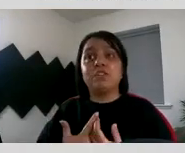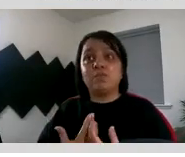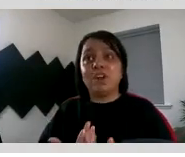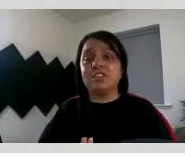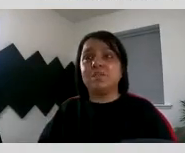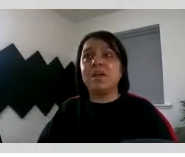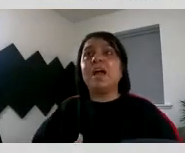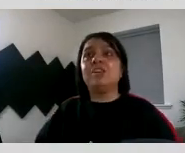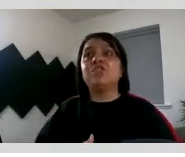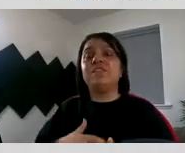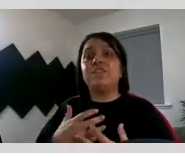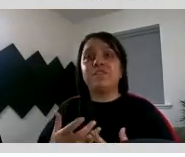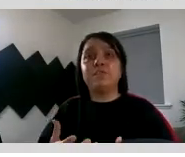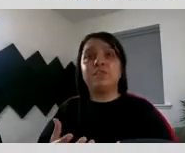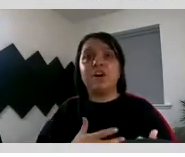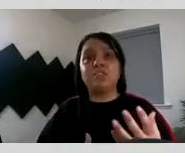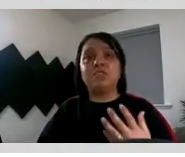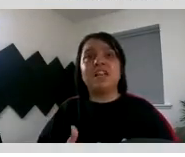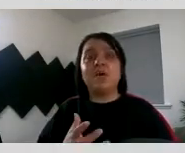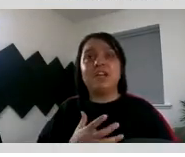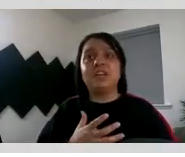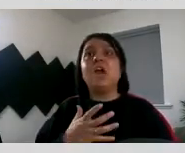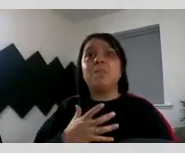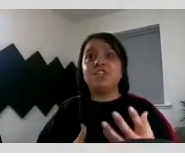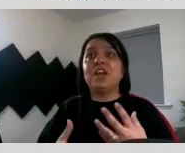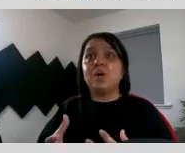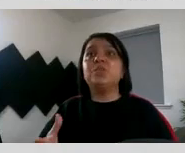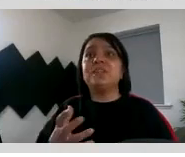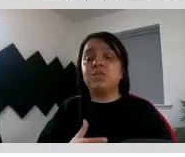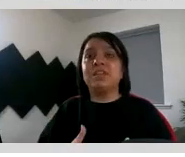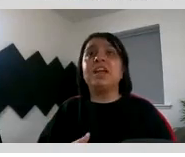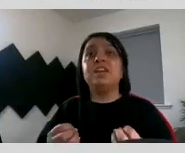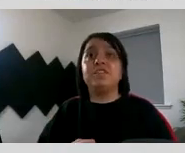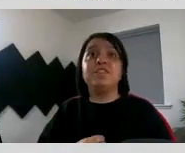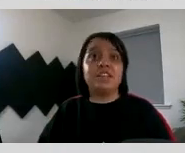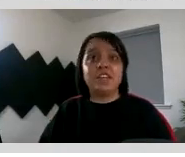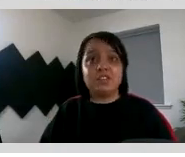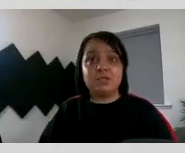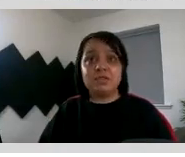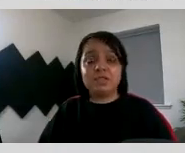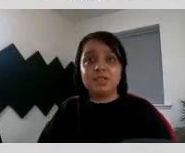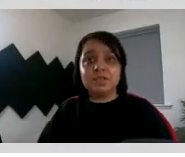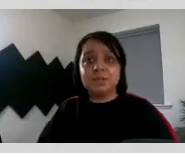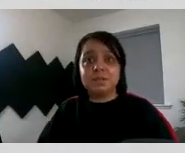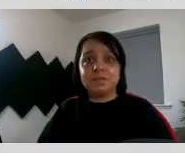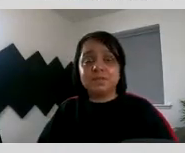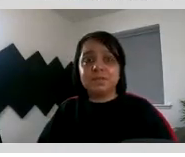regarding to racism? How do you think you feel? Because Harsha will see how he can potentially help you tackle that if there is any issues.